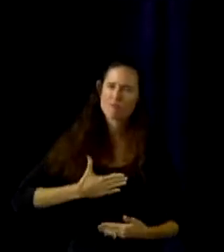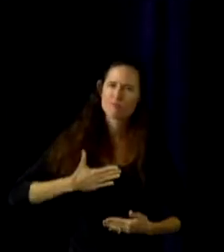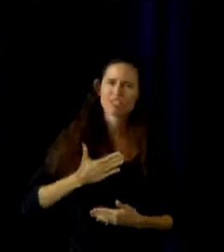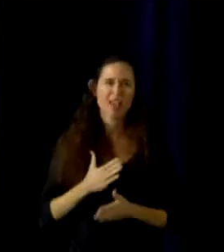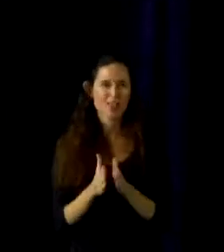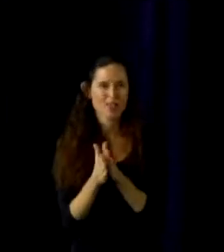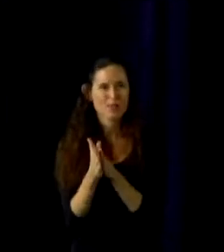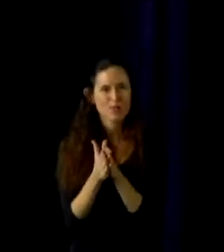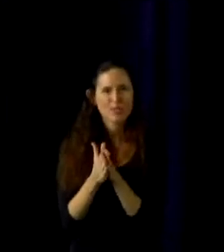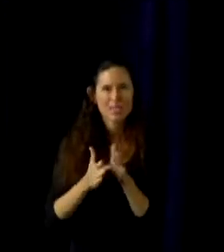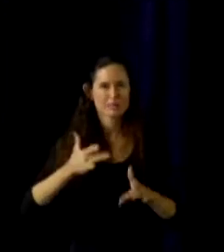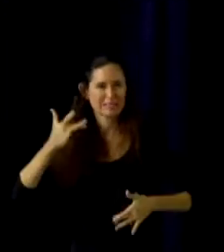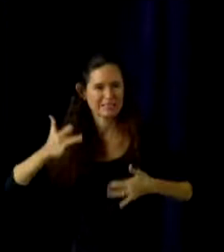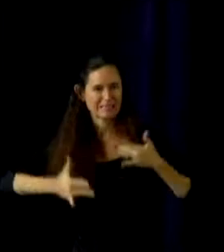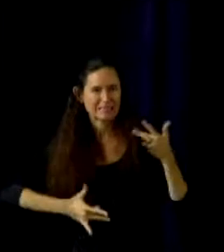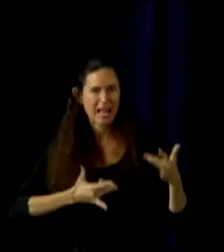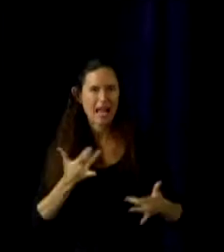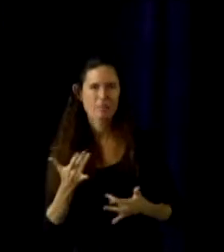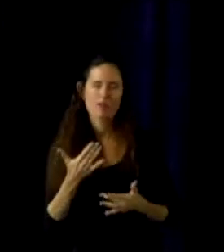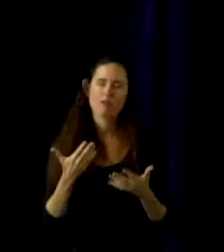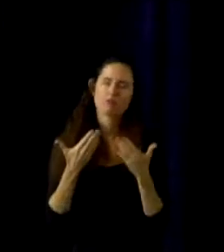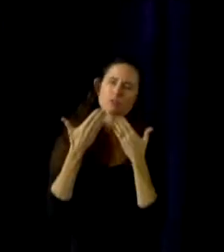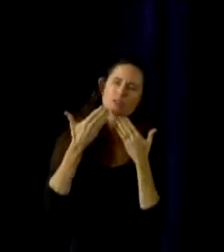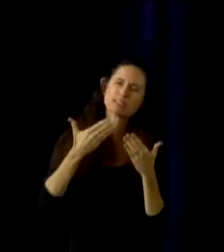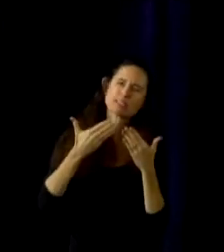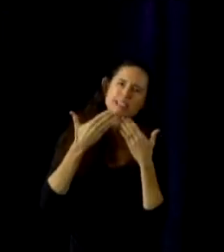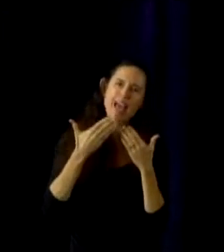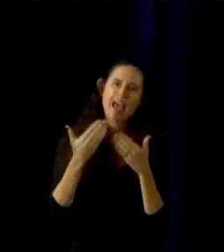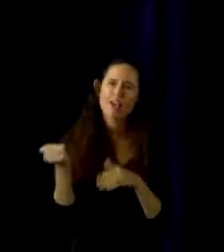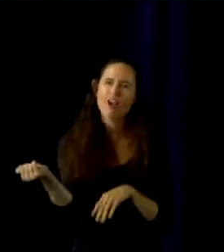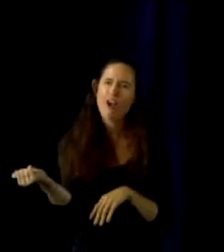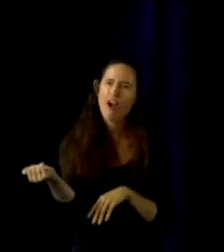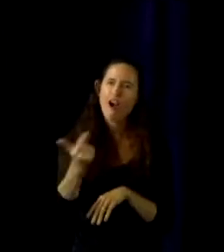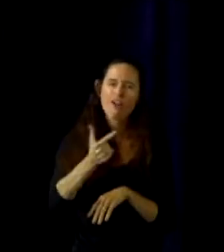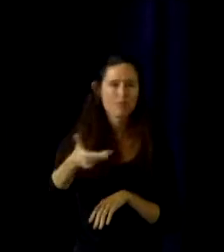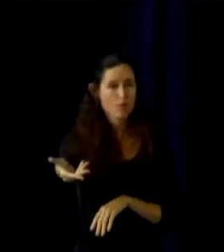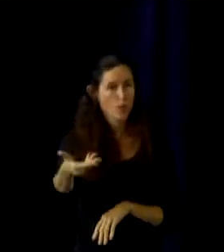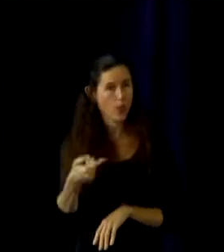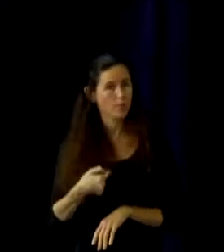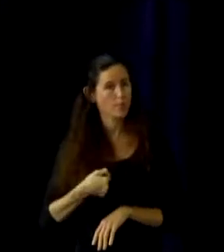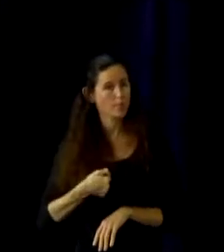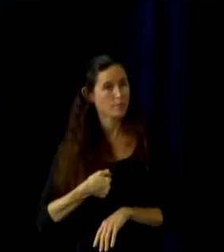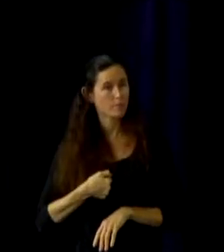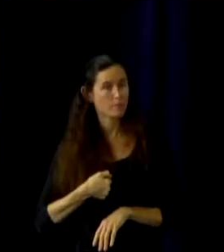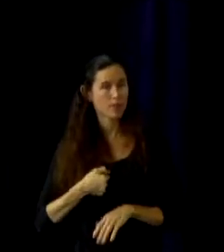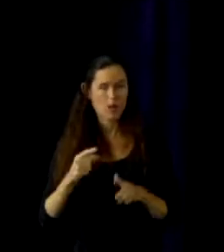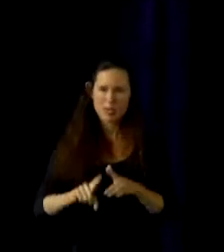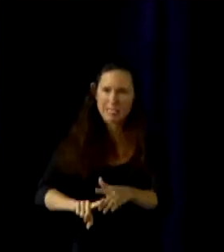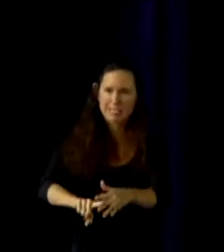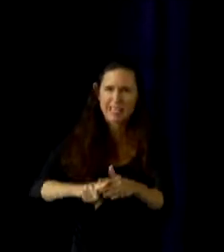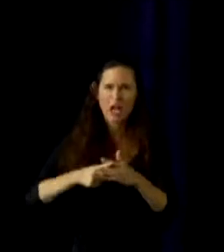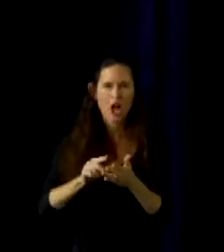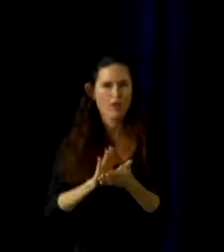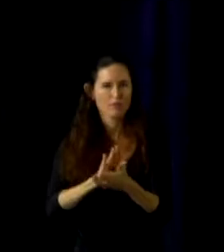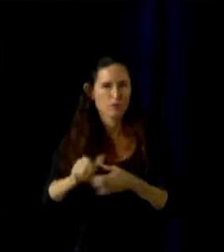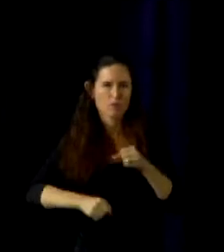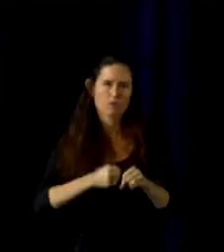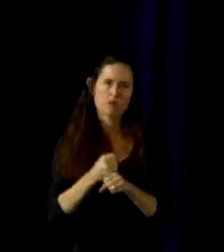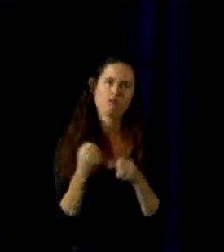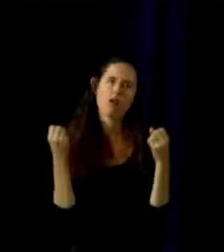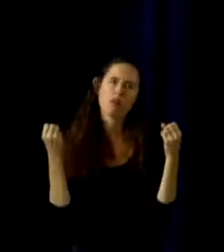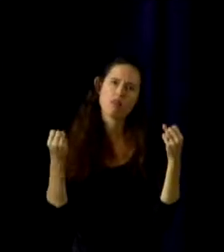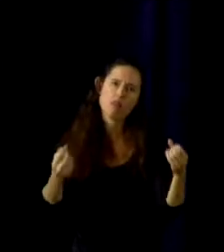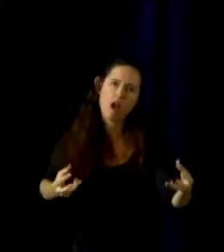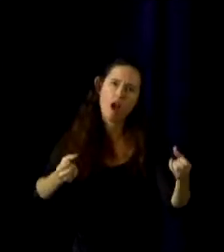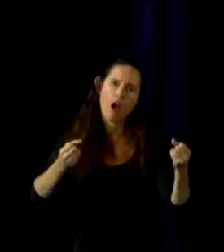there, and just want to thank everybody so much for welcoming me. And we're going to kick off the school year here, and there is a lot to talk about that